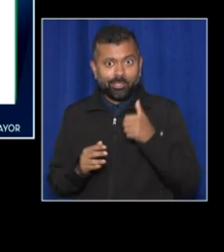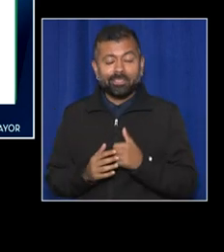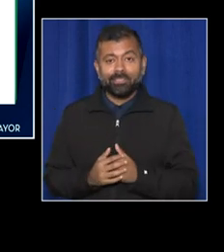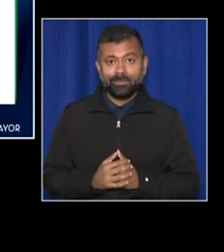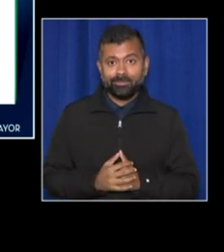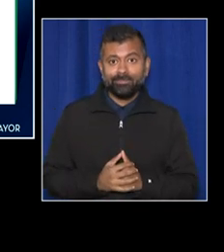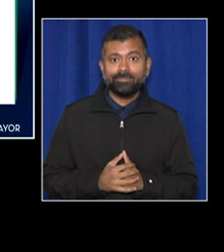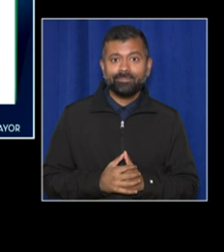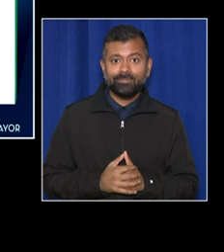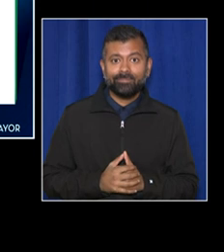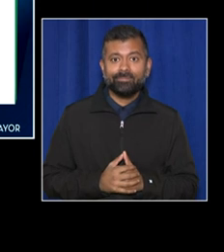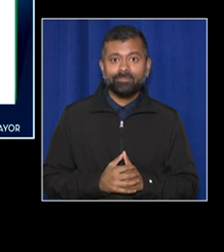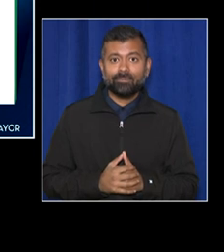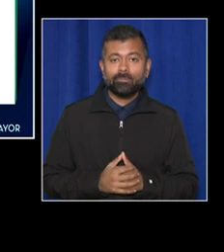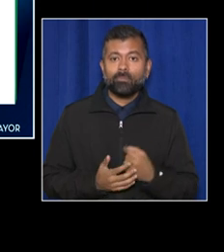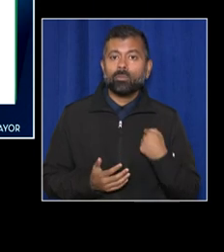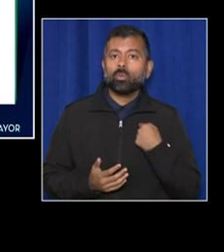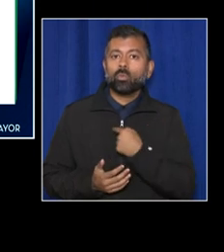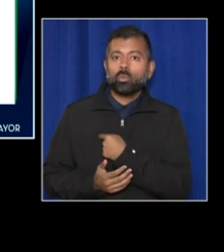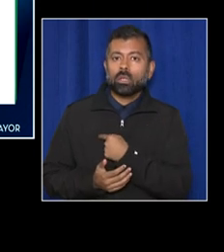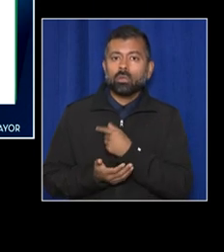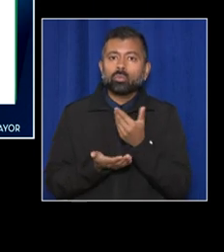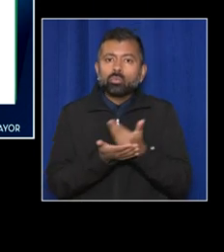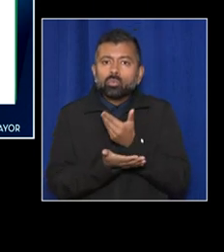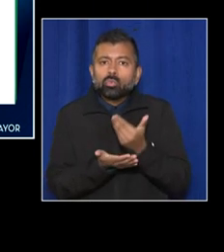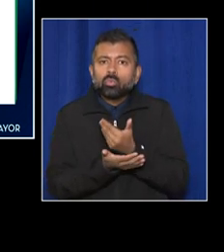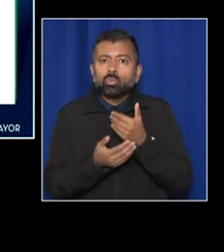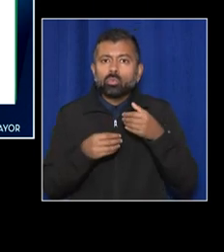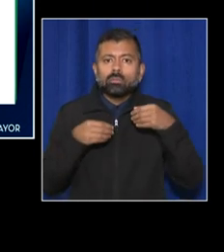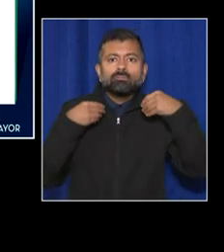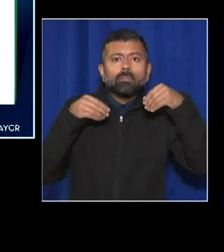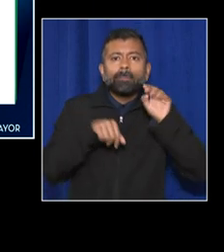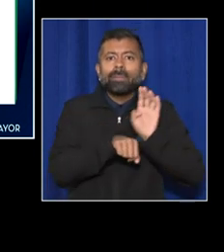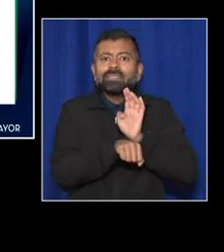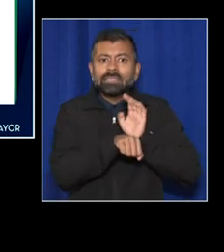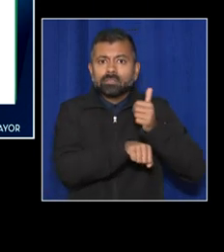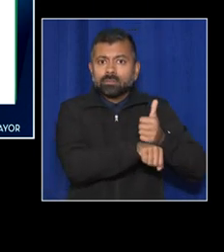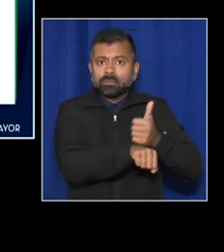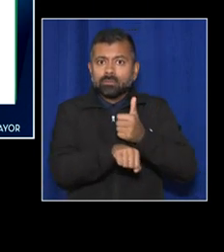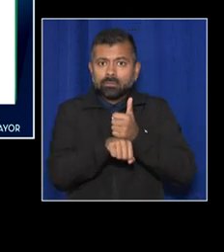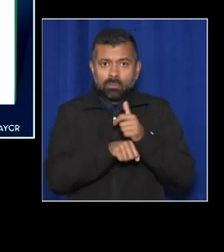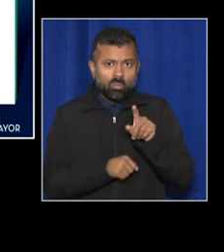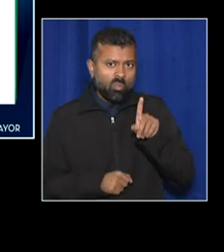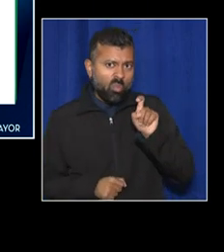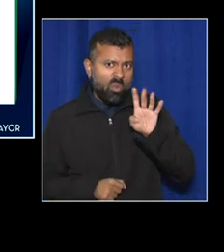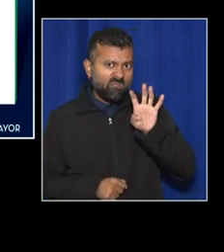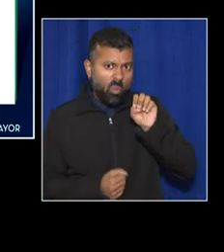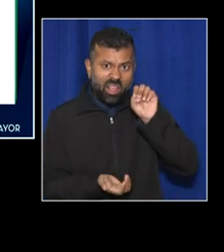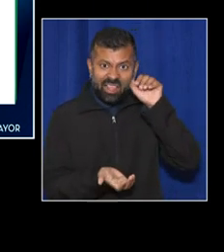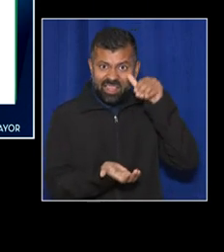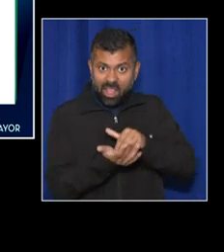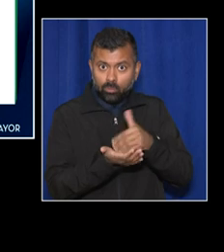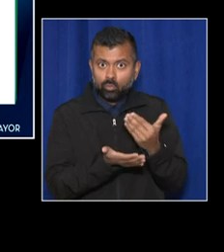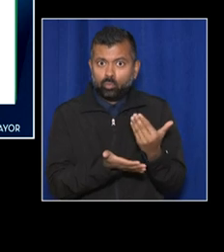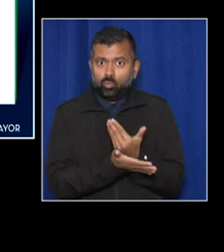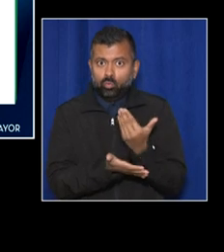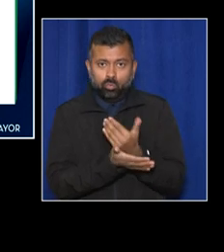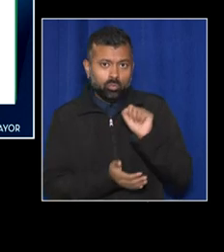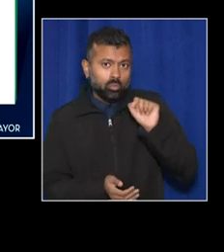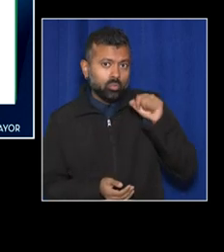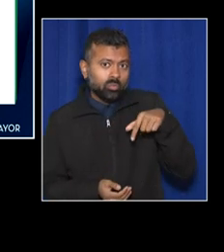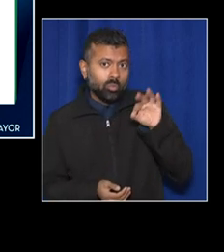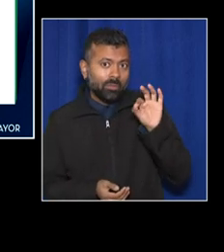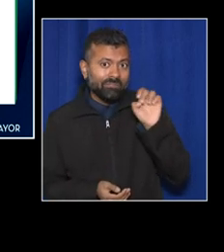square feet of retail space, which is very positive, and also reflects our investments